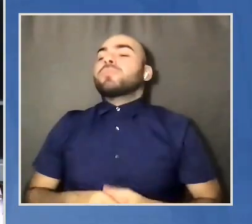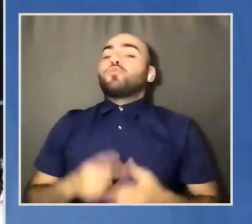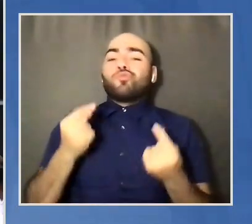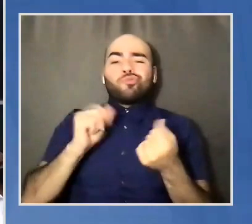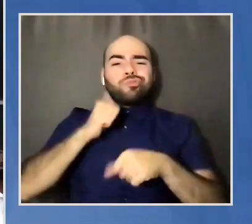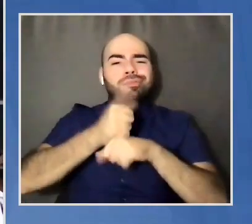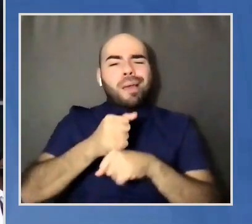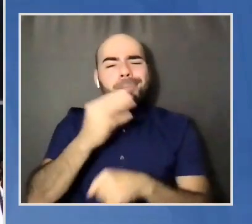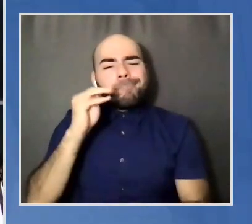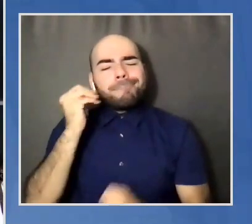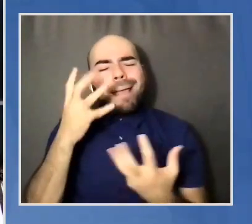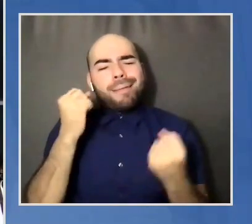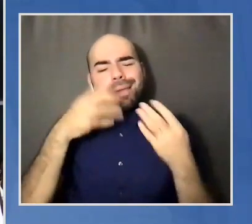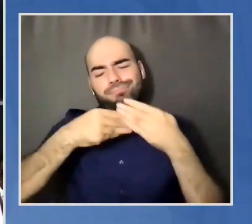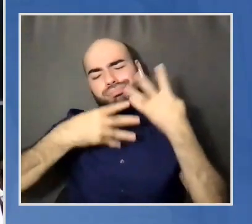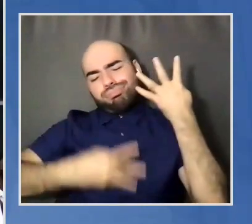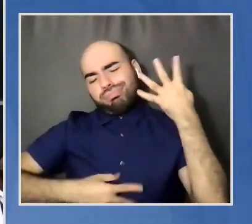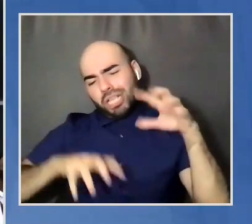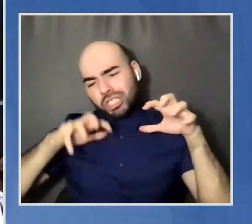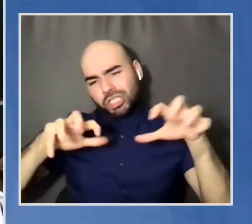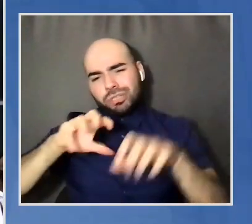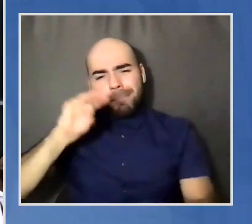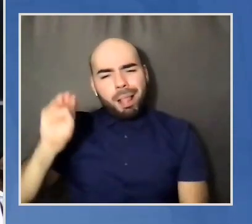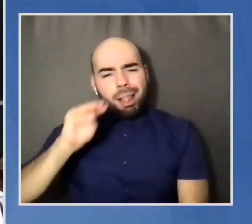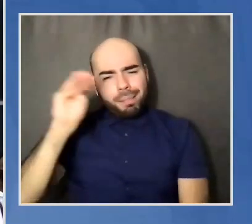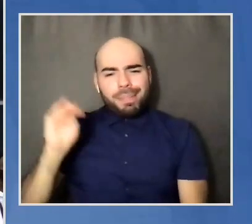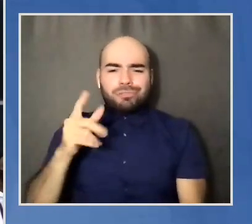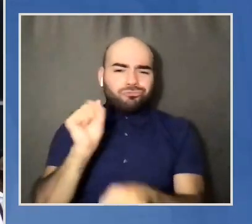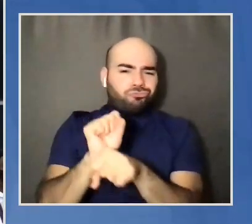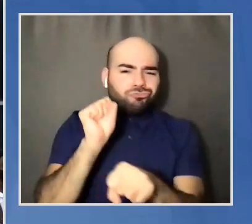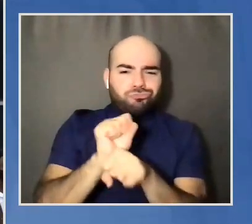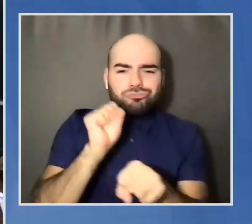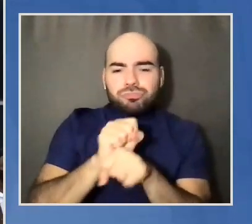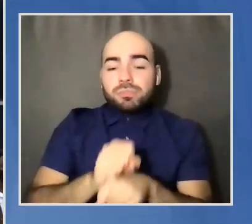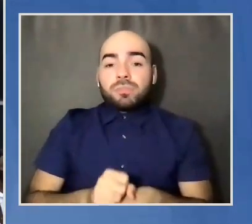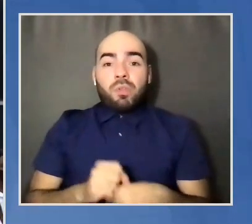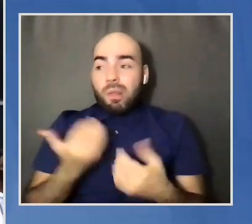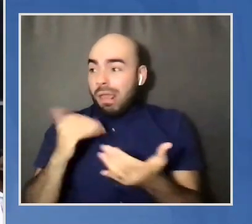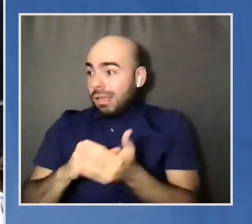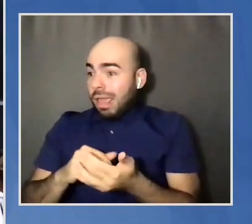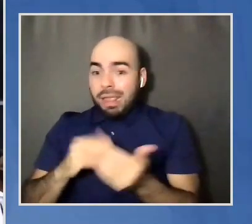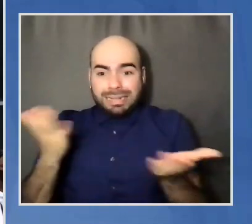that work is rewarded, not just wealth, bringing manufacturing back